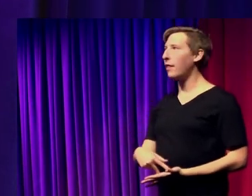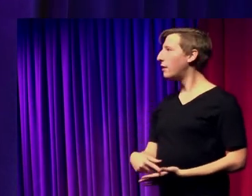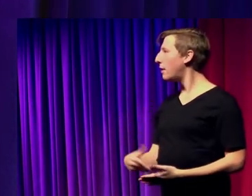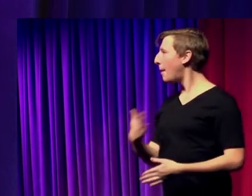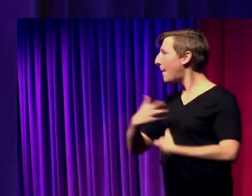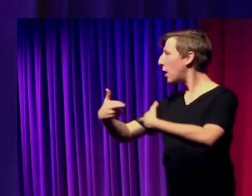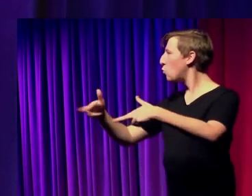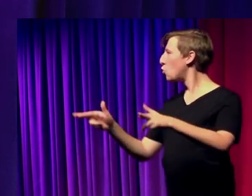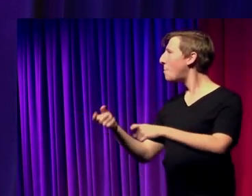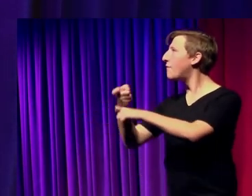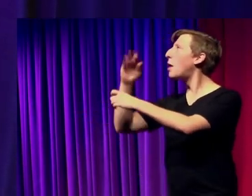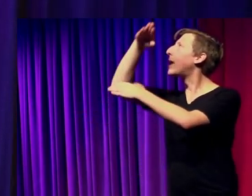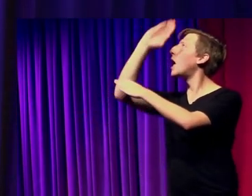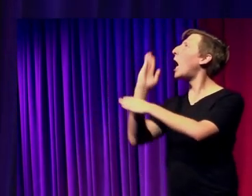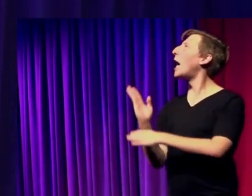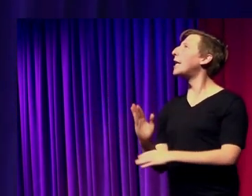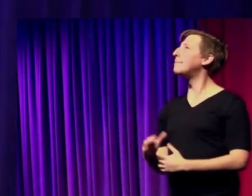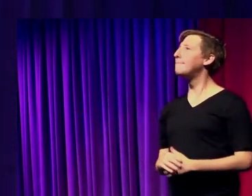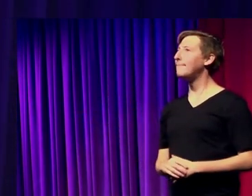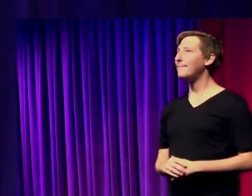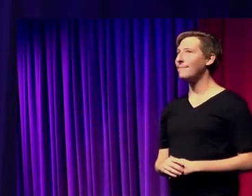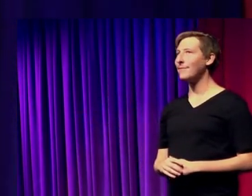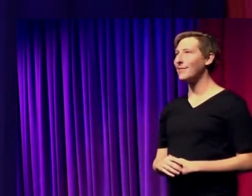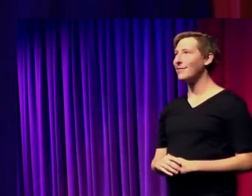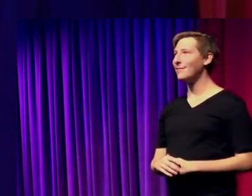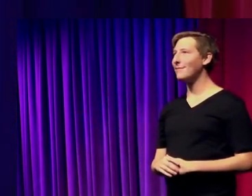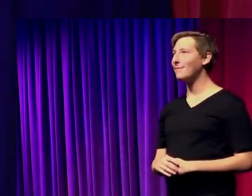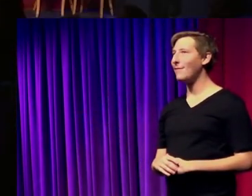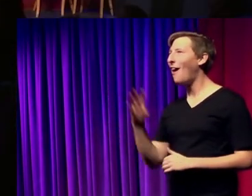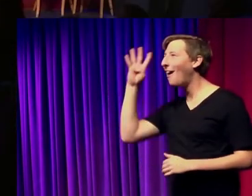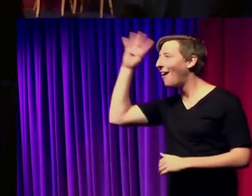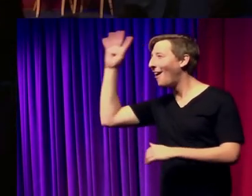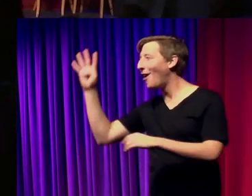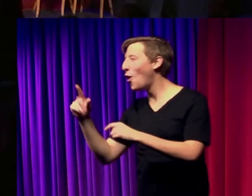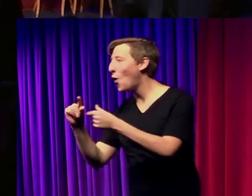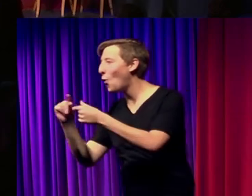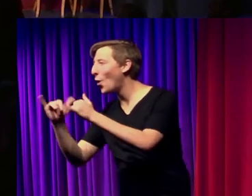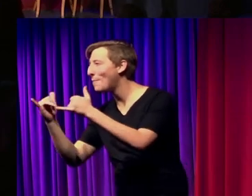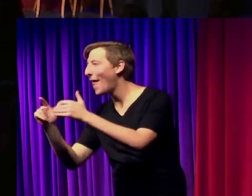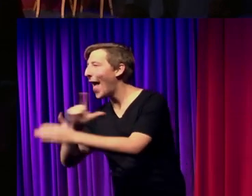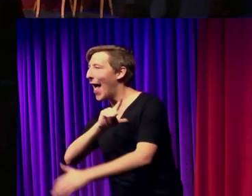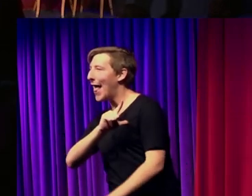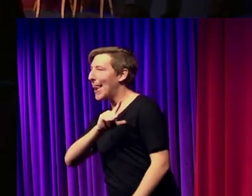You know, like, that's a whimsical way to say landlord.